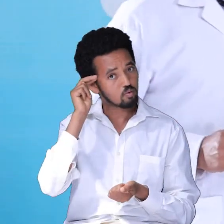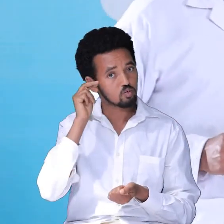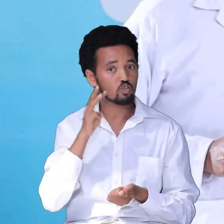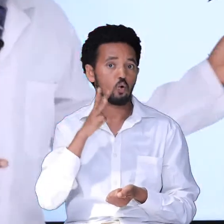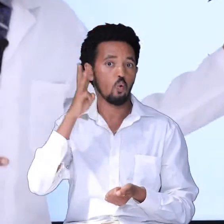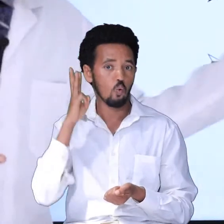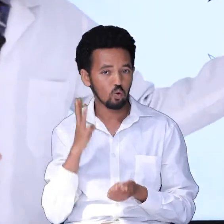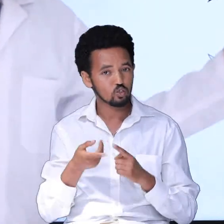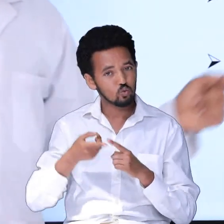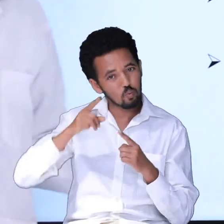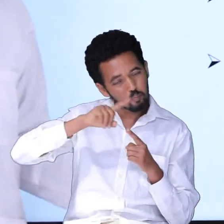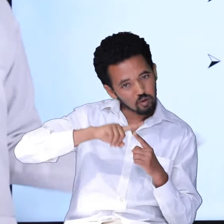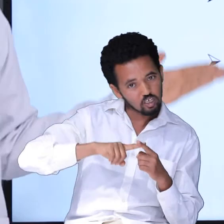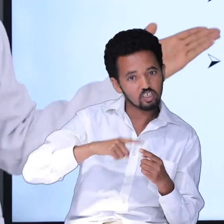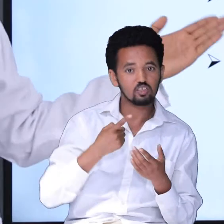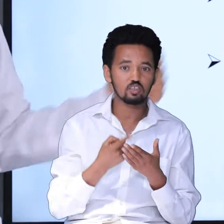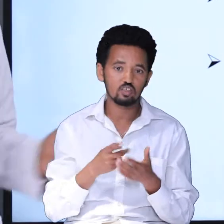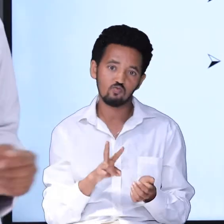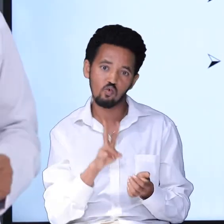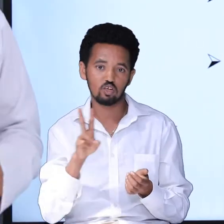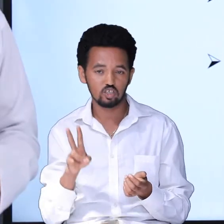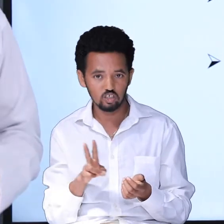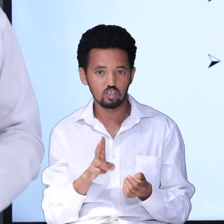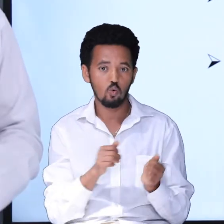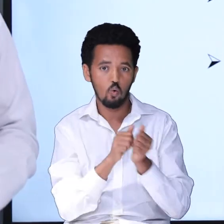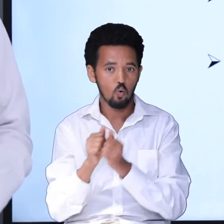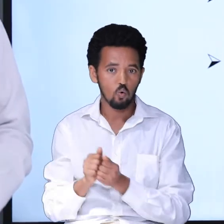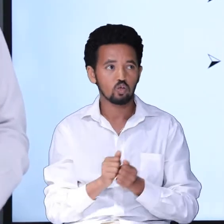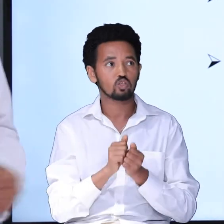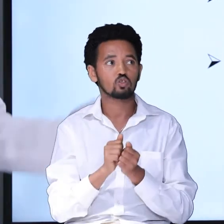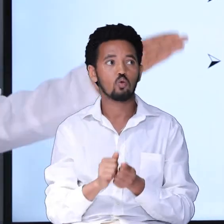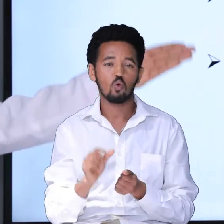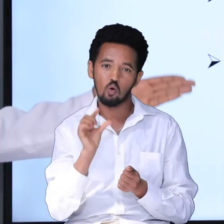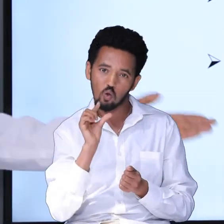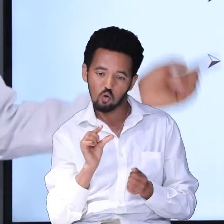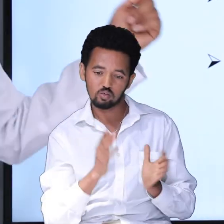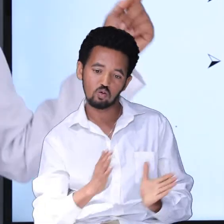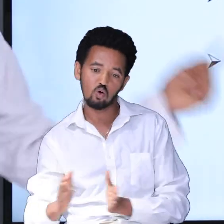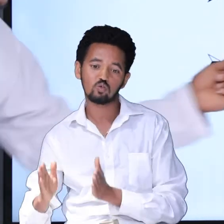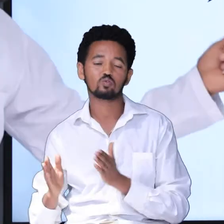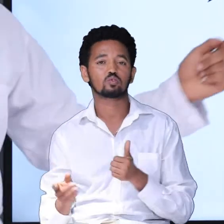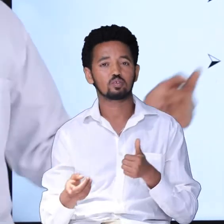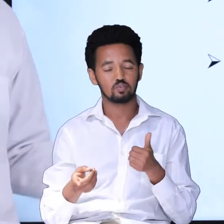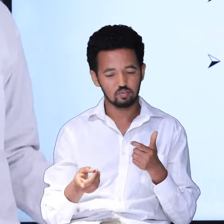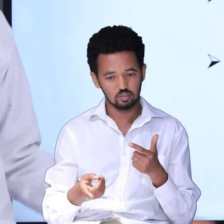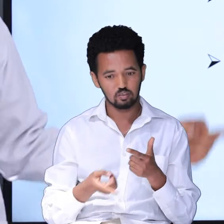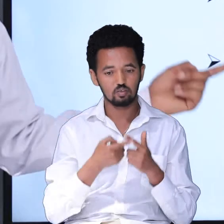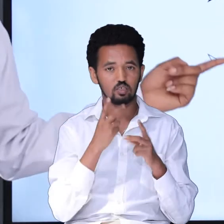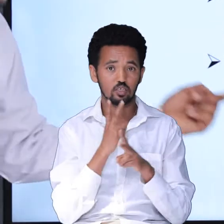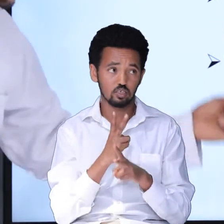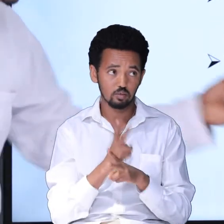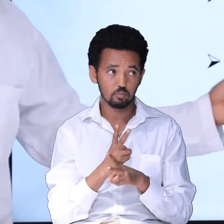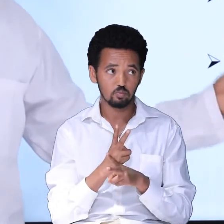to replace the confusion of revolution with law and order. Second one, to keep those achievements